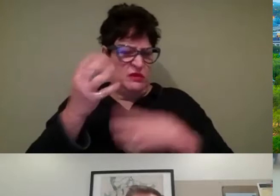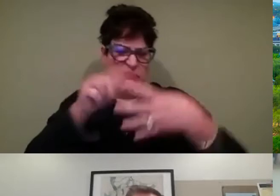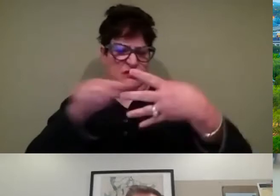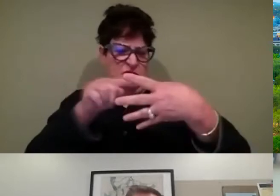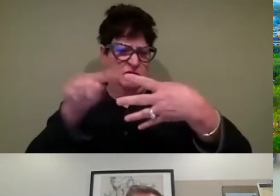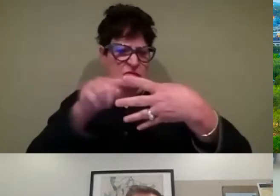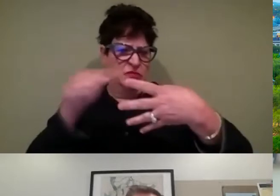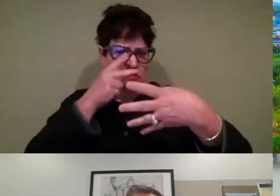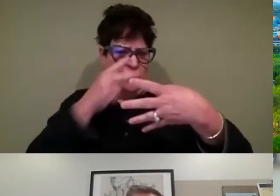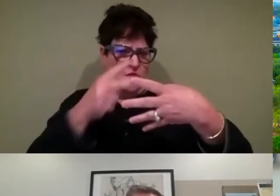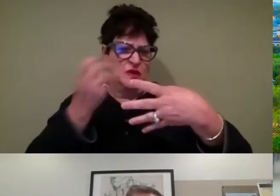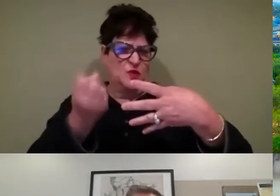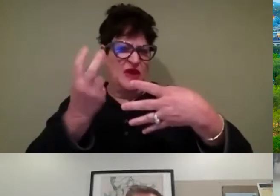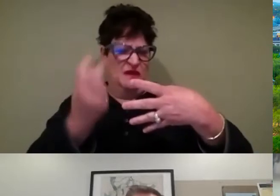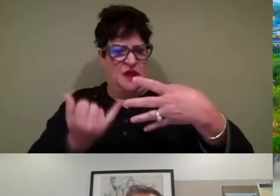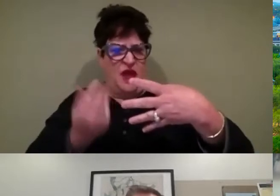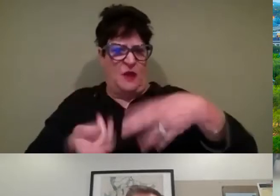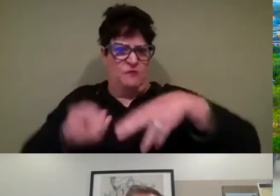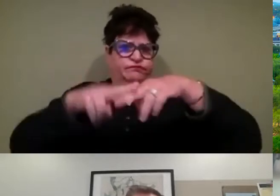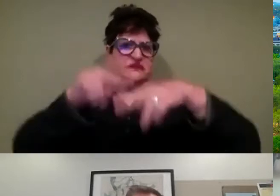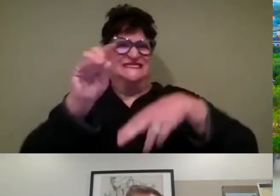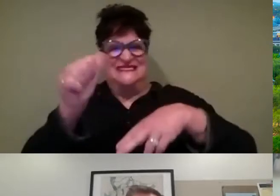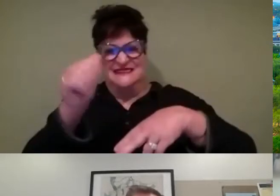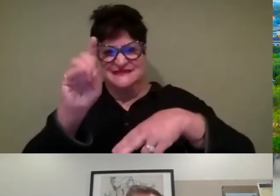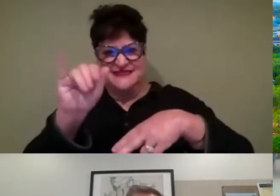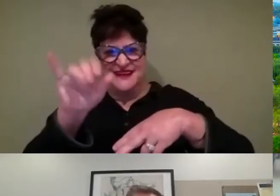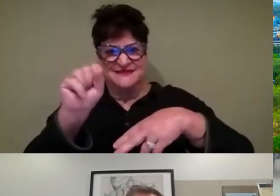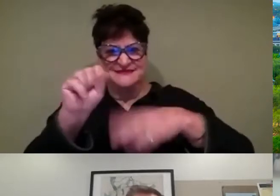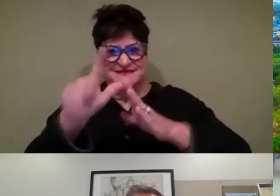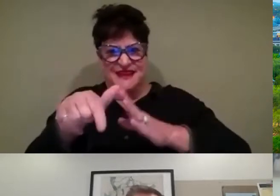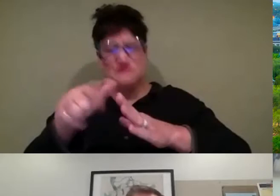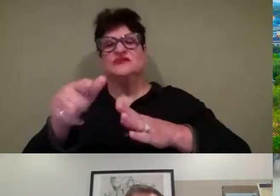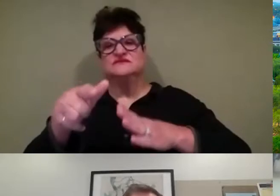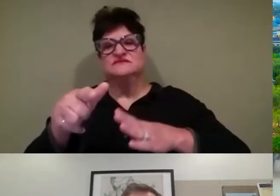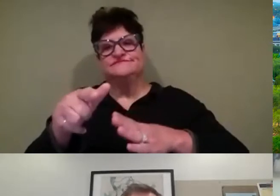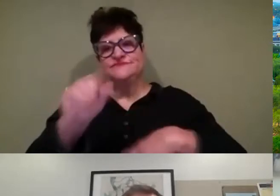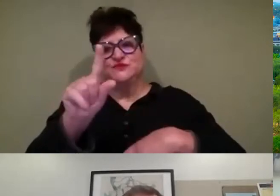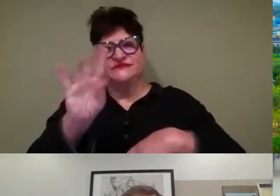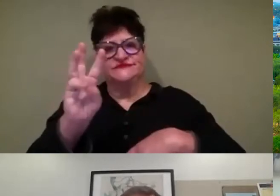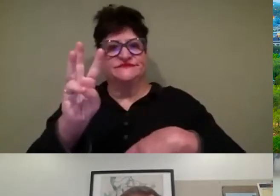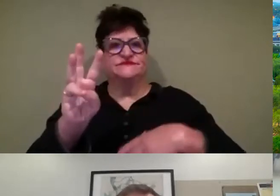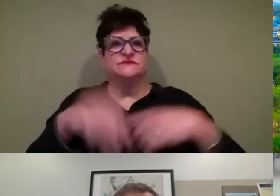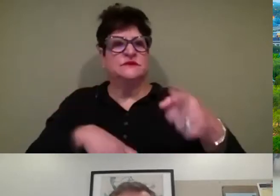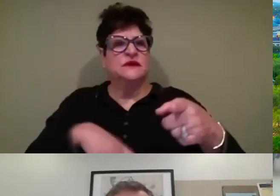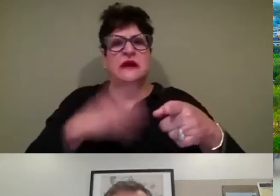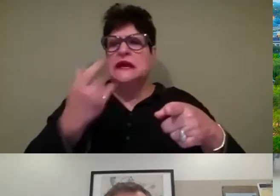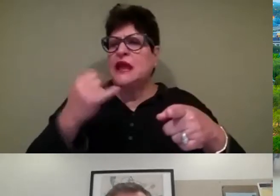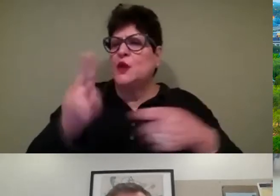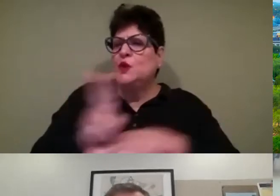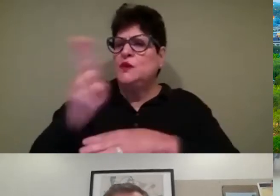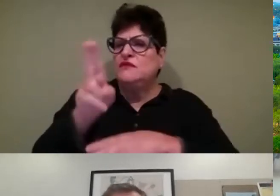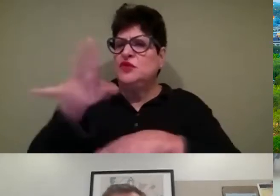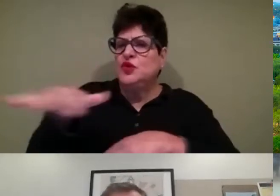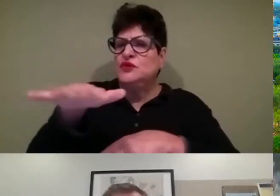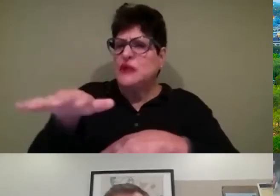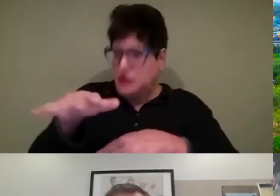at 26, which is about 10 days later. Got it. And when you guys referred to one of the local universities, were you talking about the University